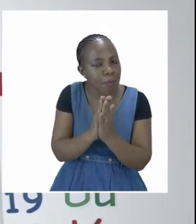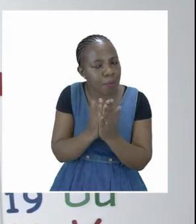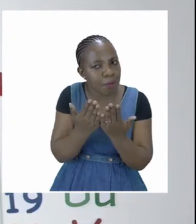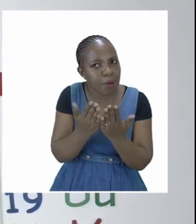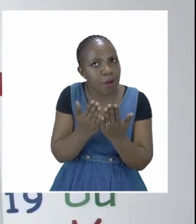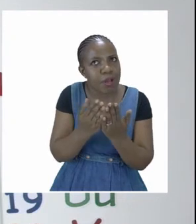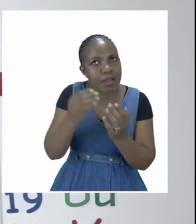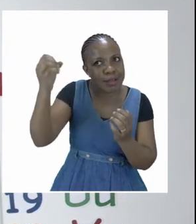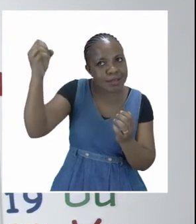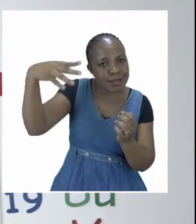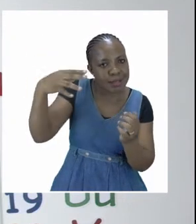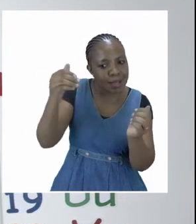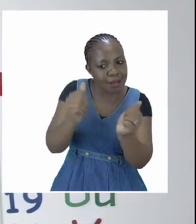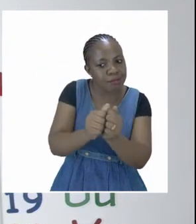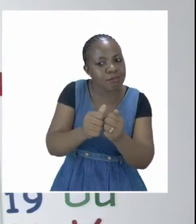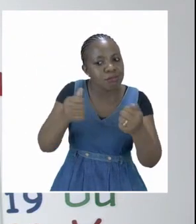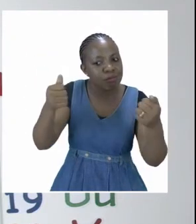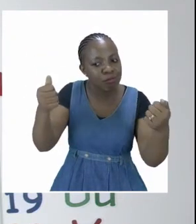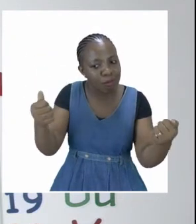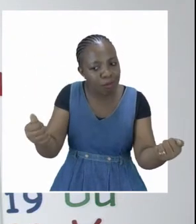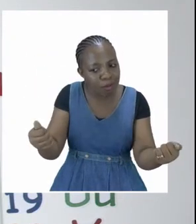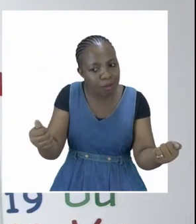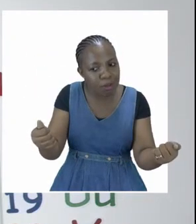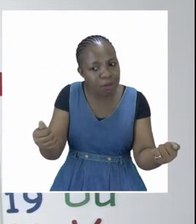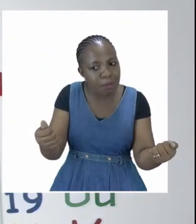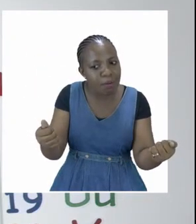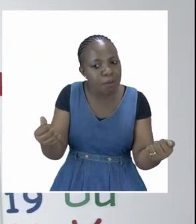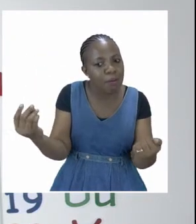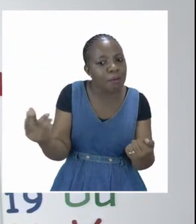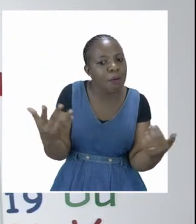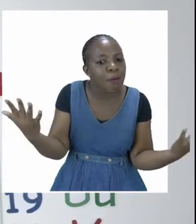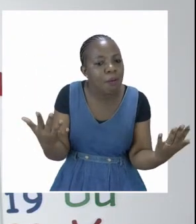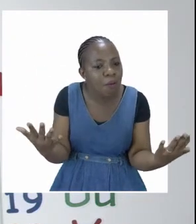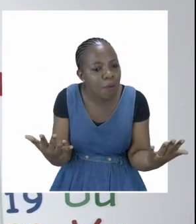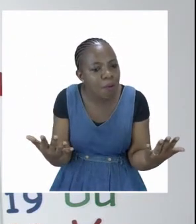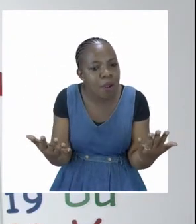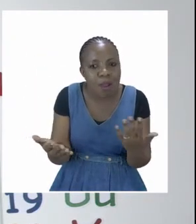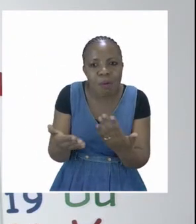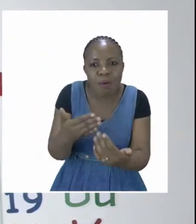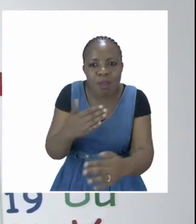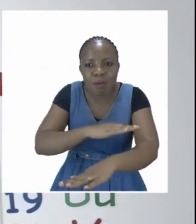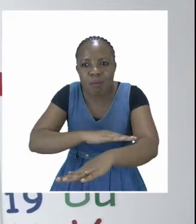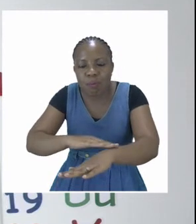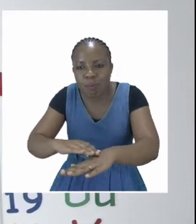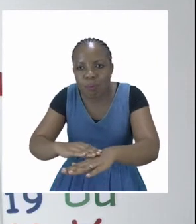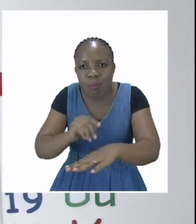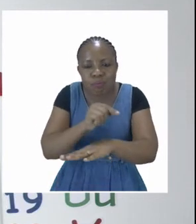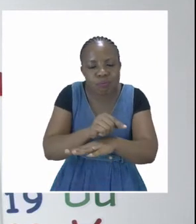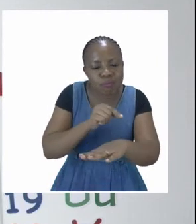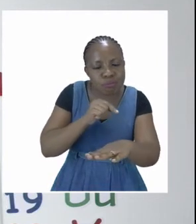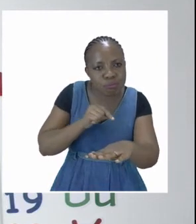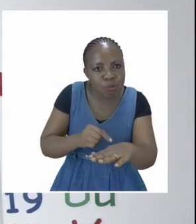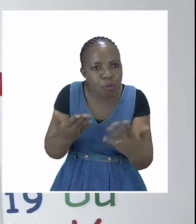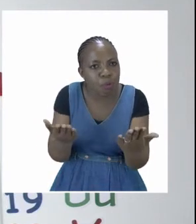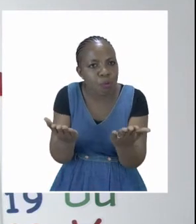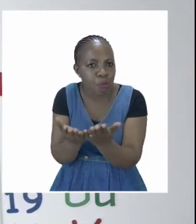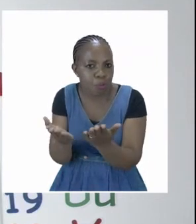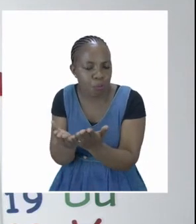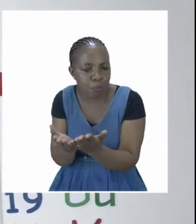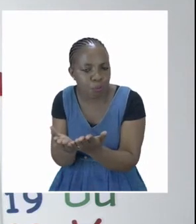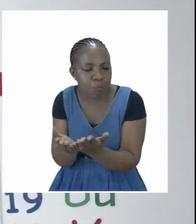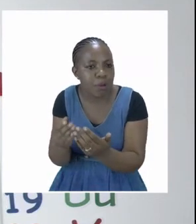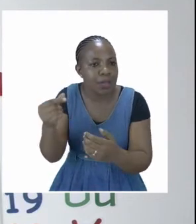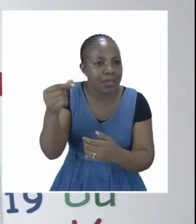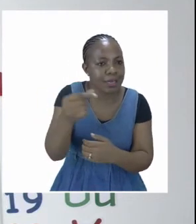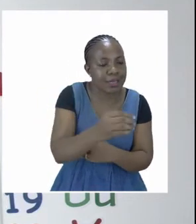or at your school every Monday to Thursday for pre-primary up until